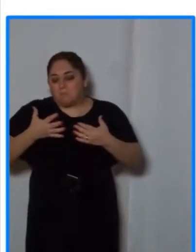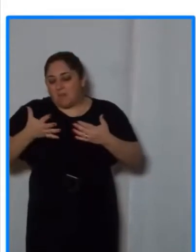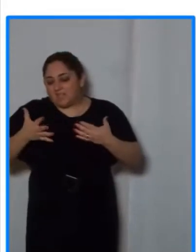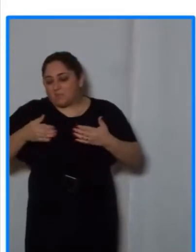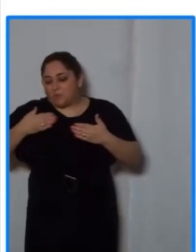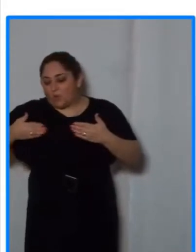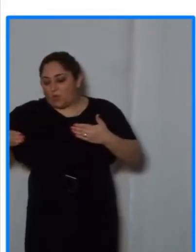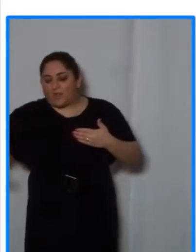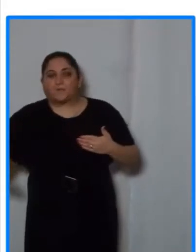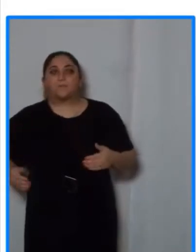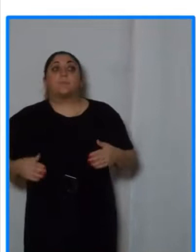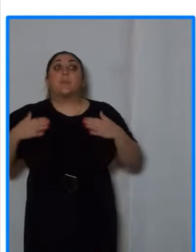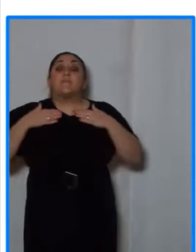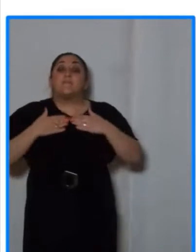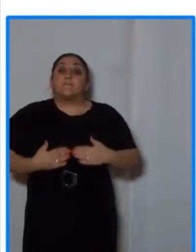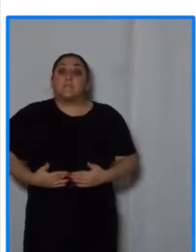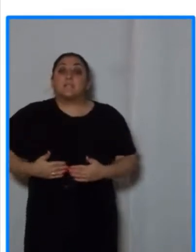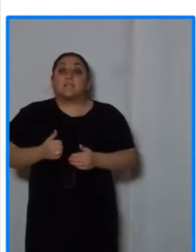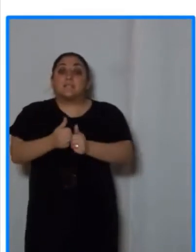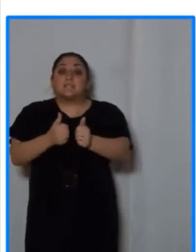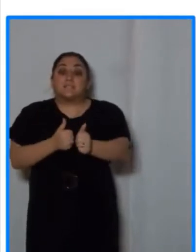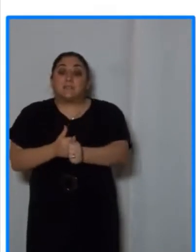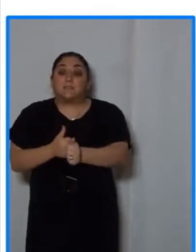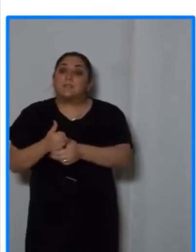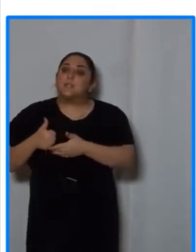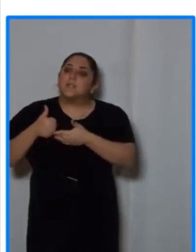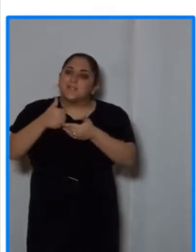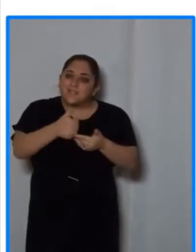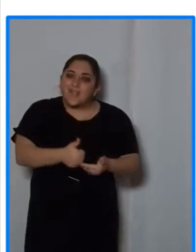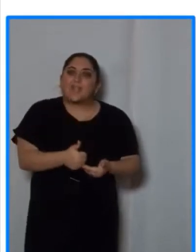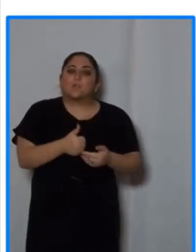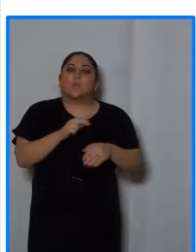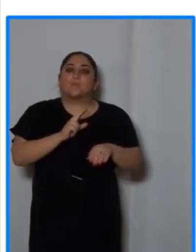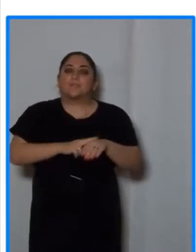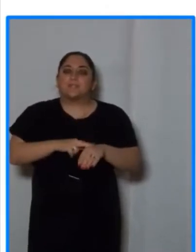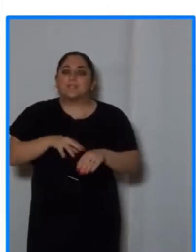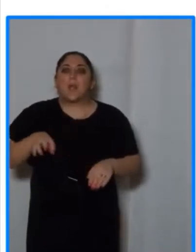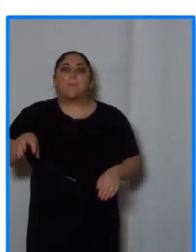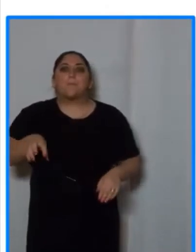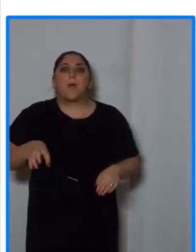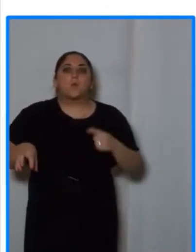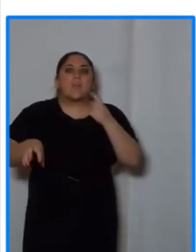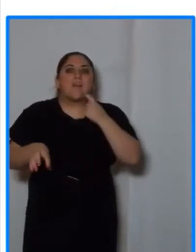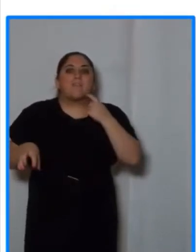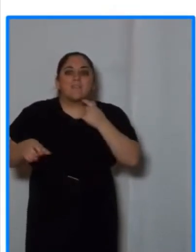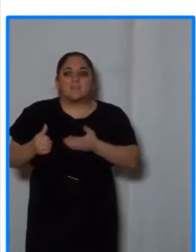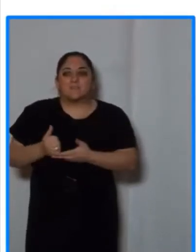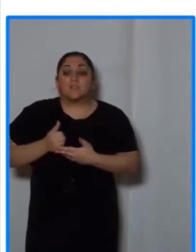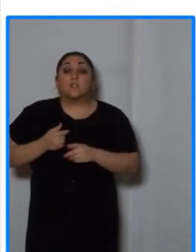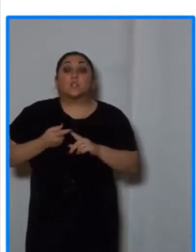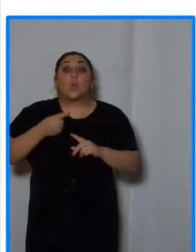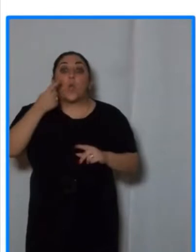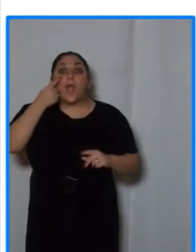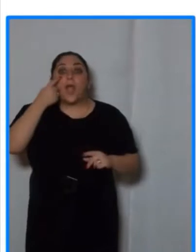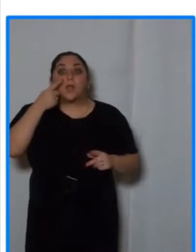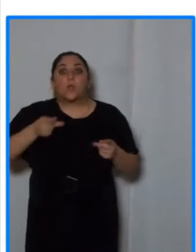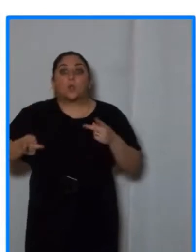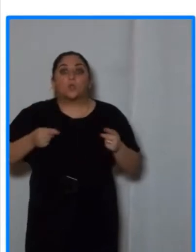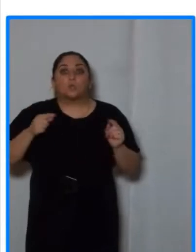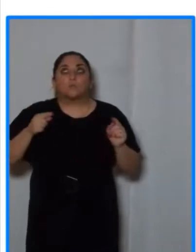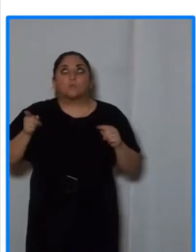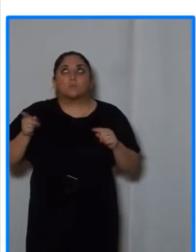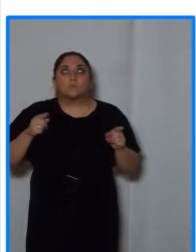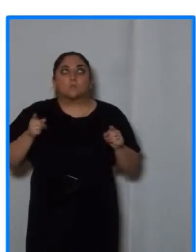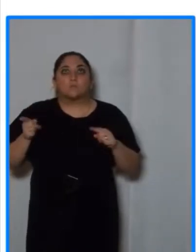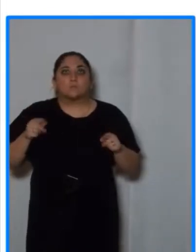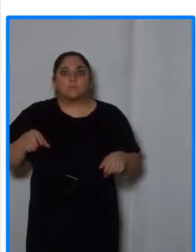physical disabilities may use assistive technology like a mouse emulator. They can control with eye gaze or a sensor attached to their cheek,